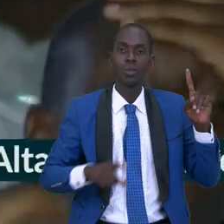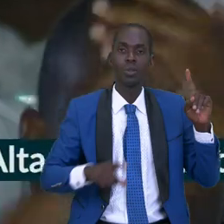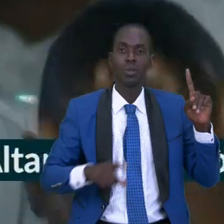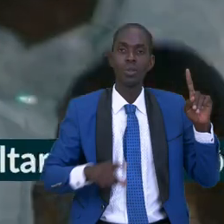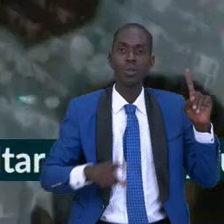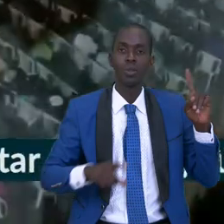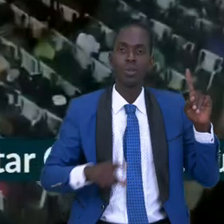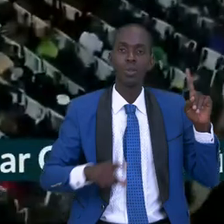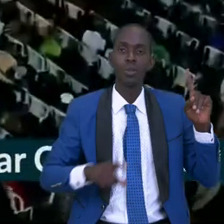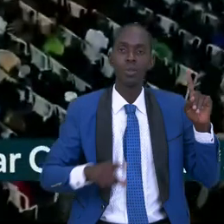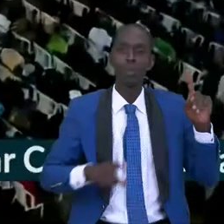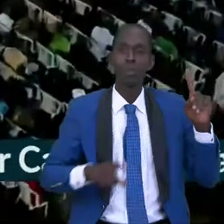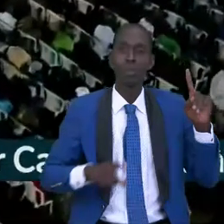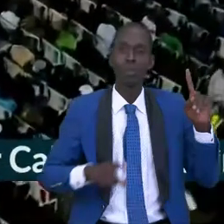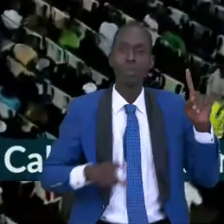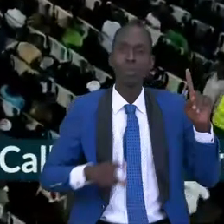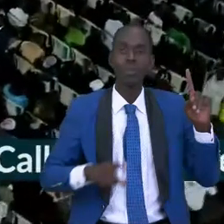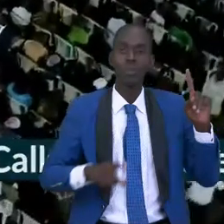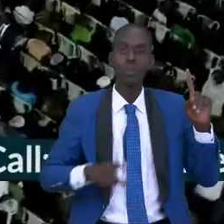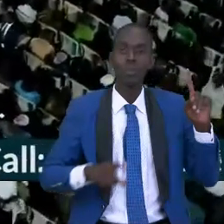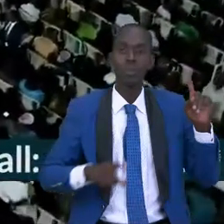Go down where the people are.